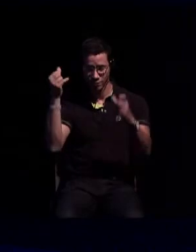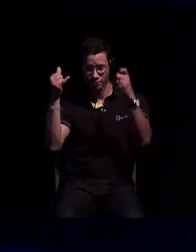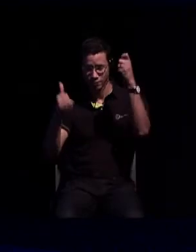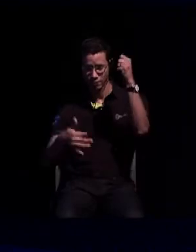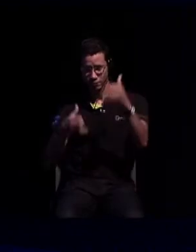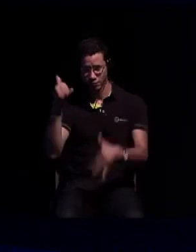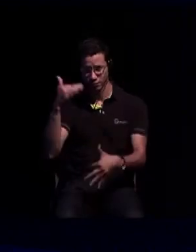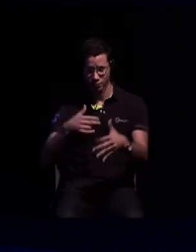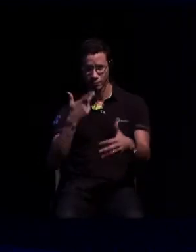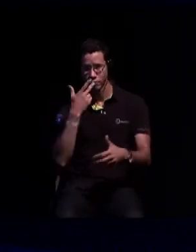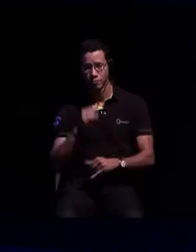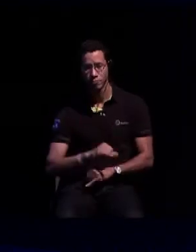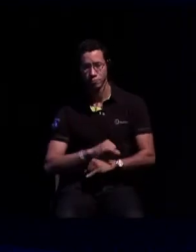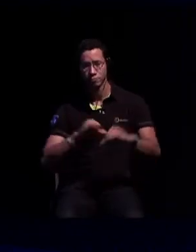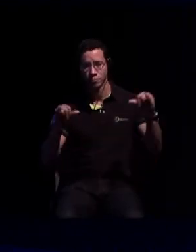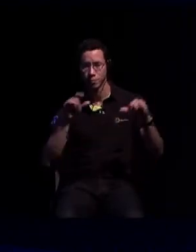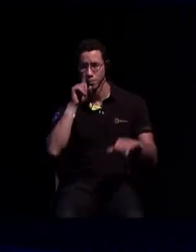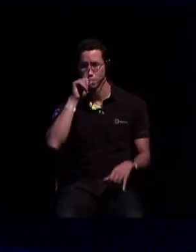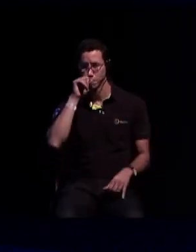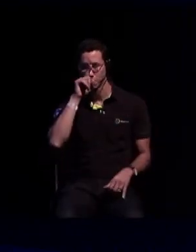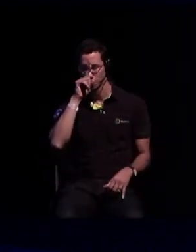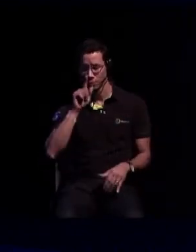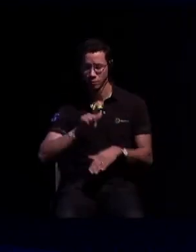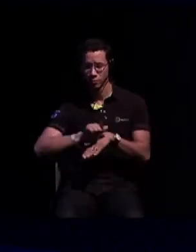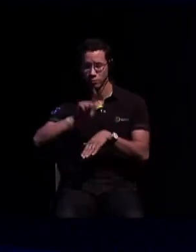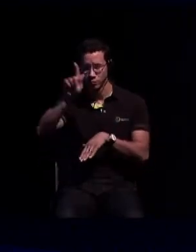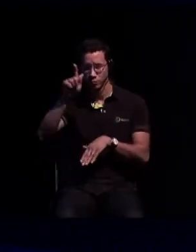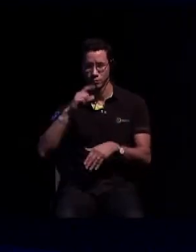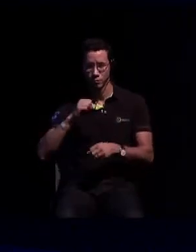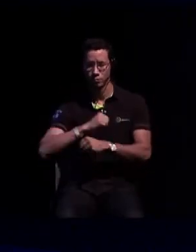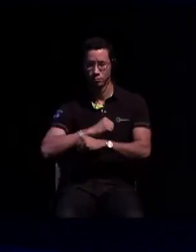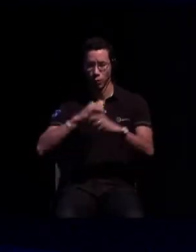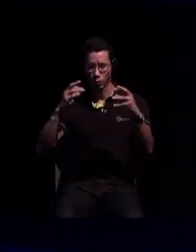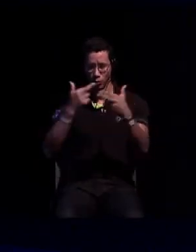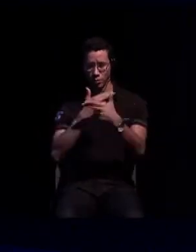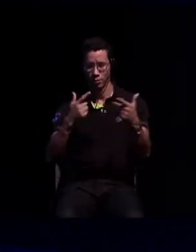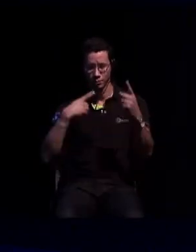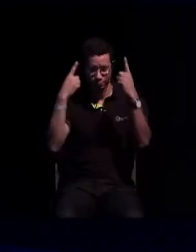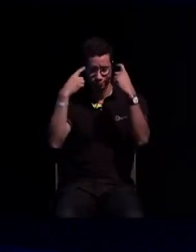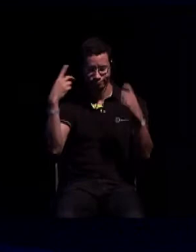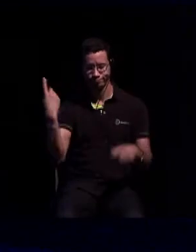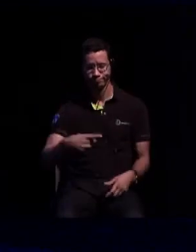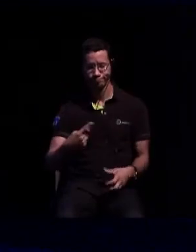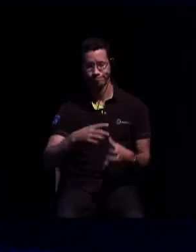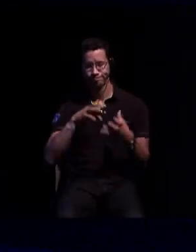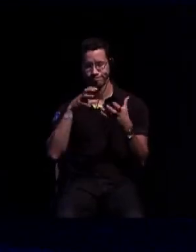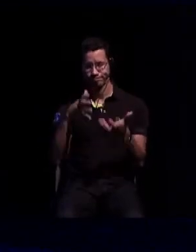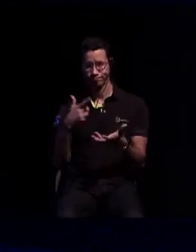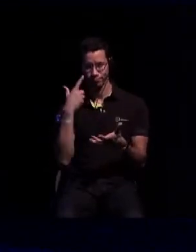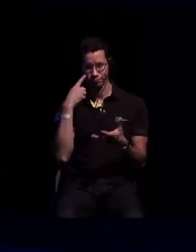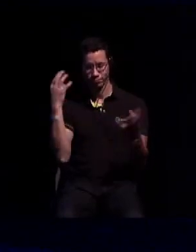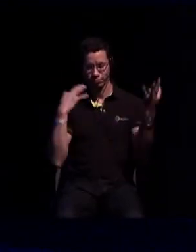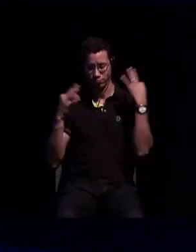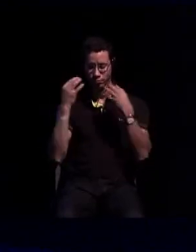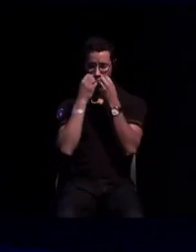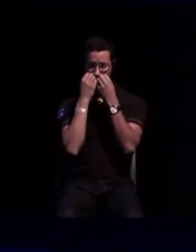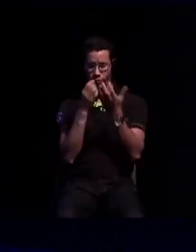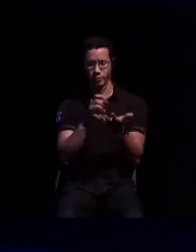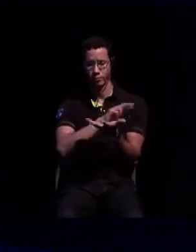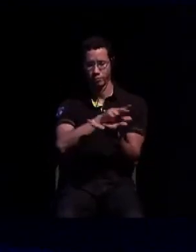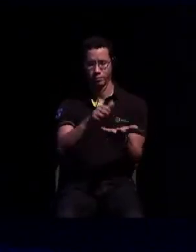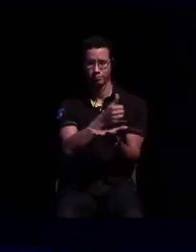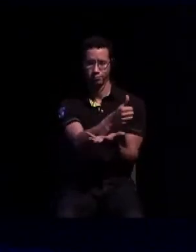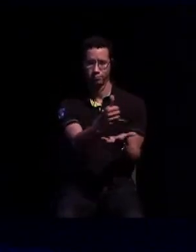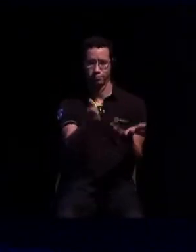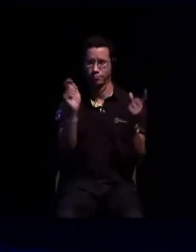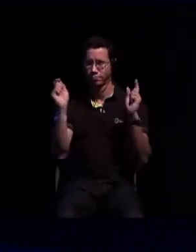and violence in our world. So this is the positive capacities of tourism. Now, I'm aware that Sergio is looking at